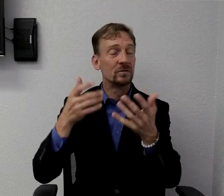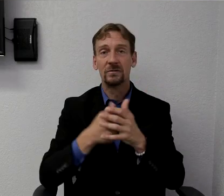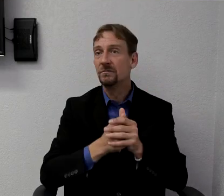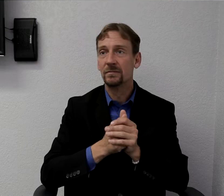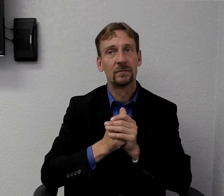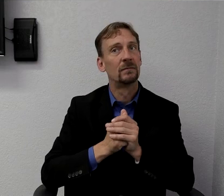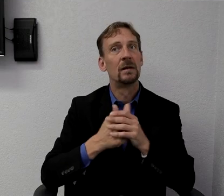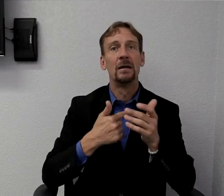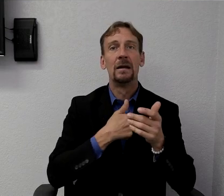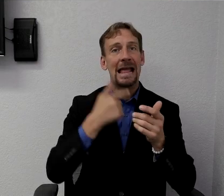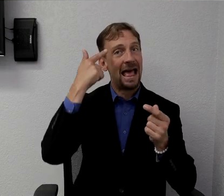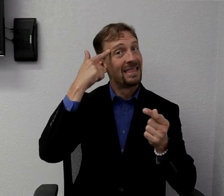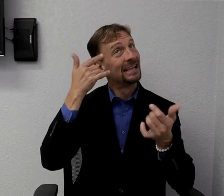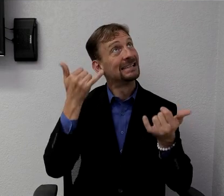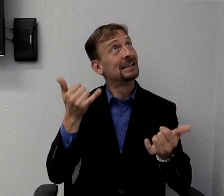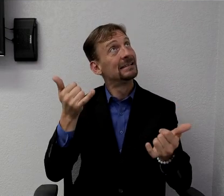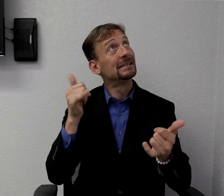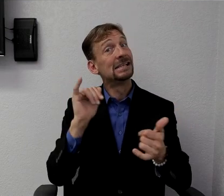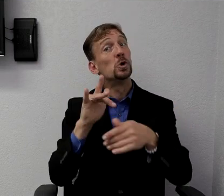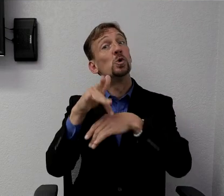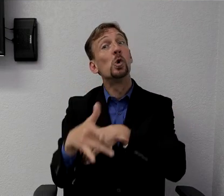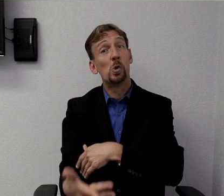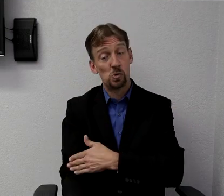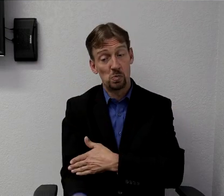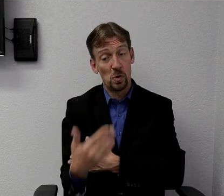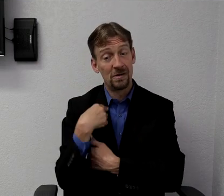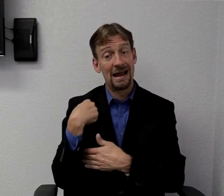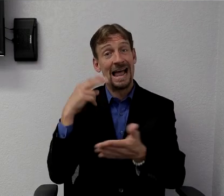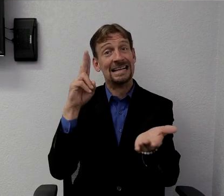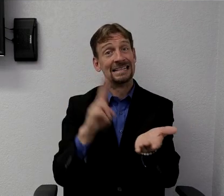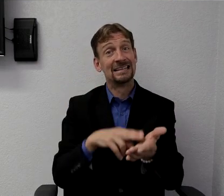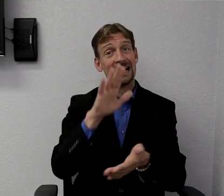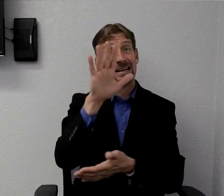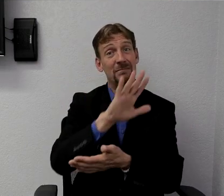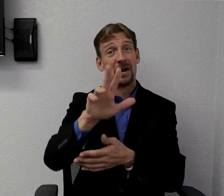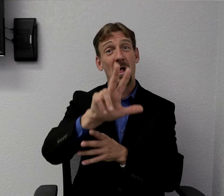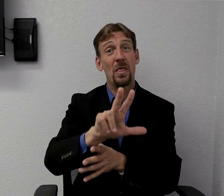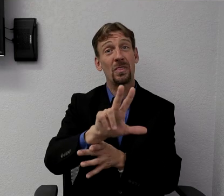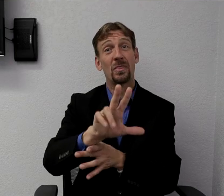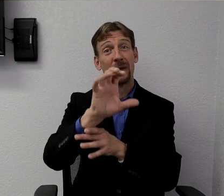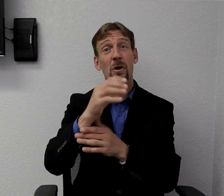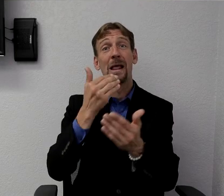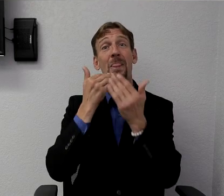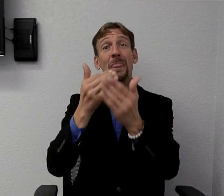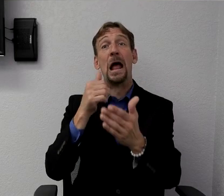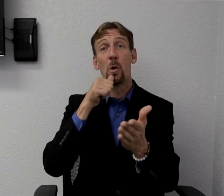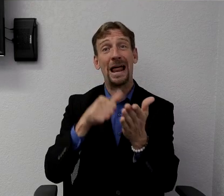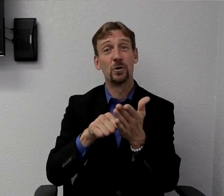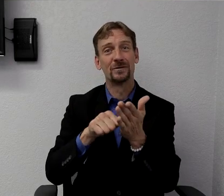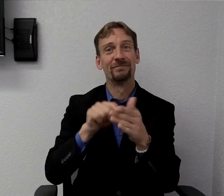this morning, I might have signed close to 300 thank you letters to all of